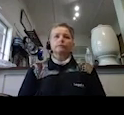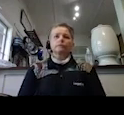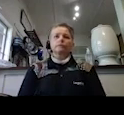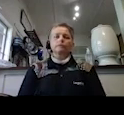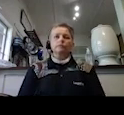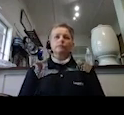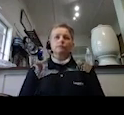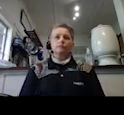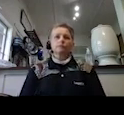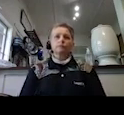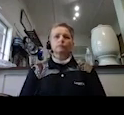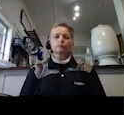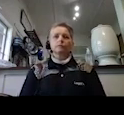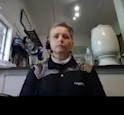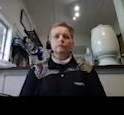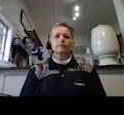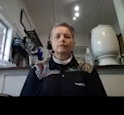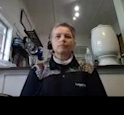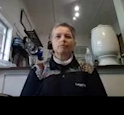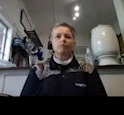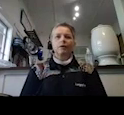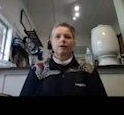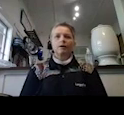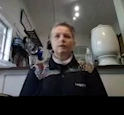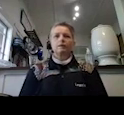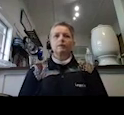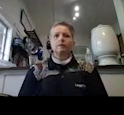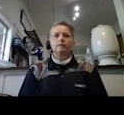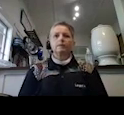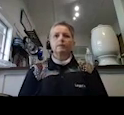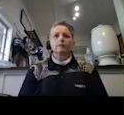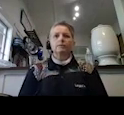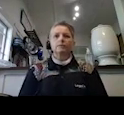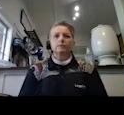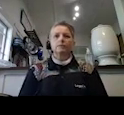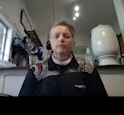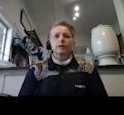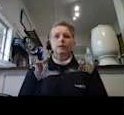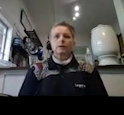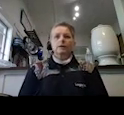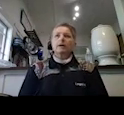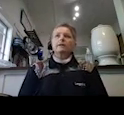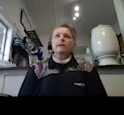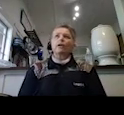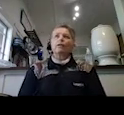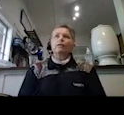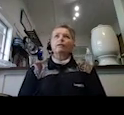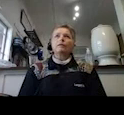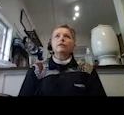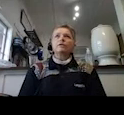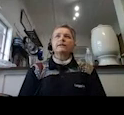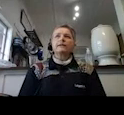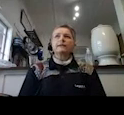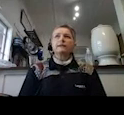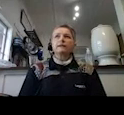Okay, thanks. And someone was asking about the difference between a respondent and a defendant. So